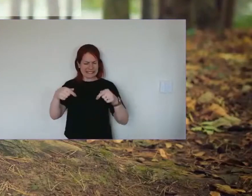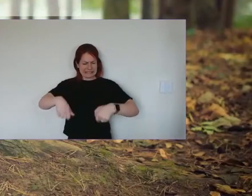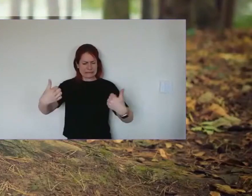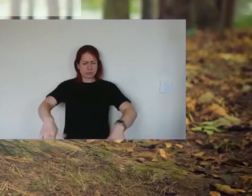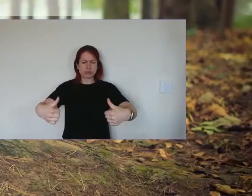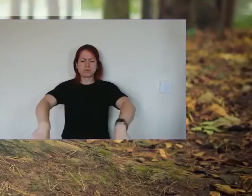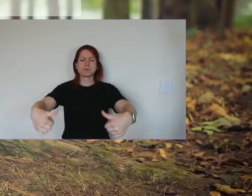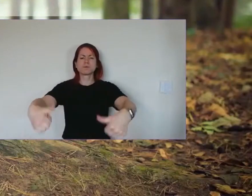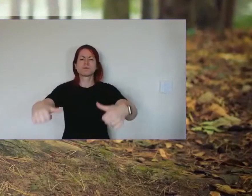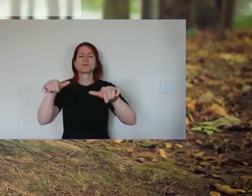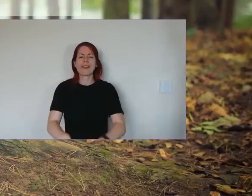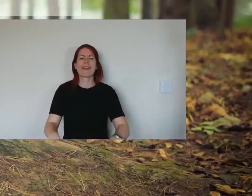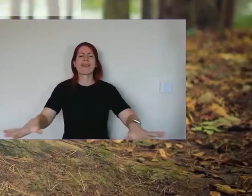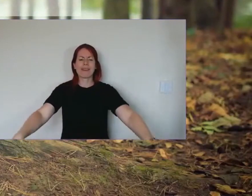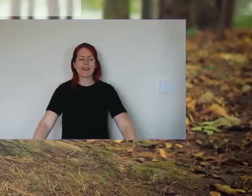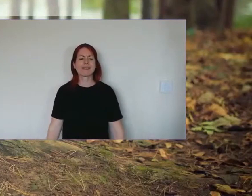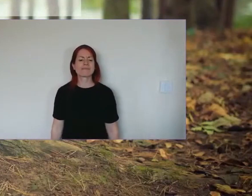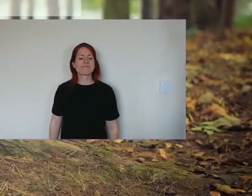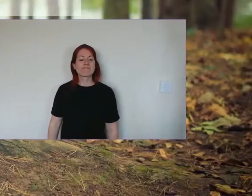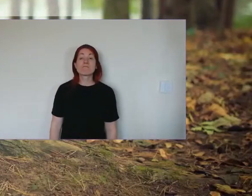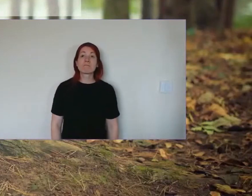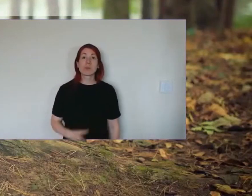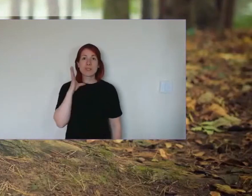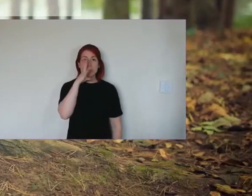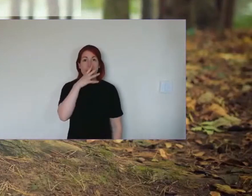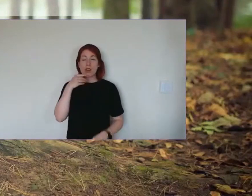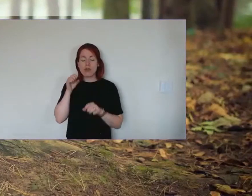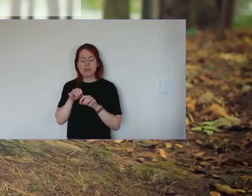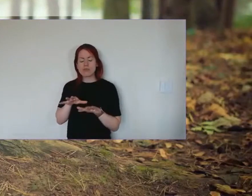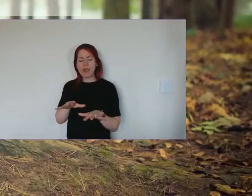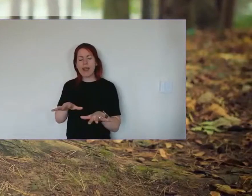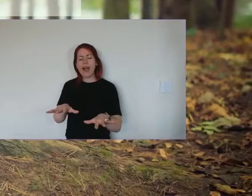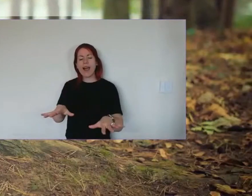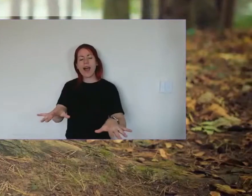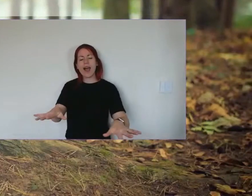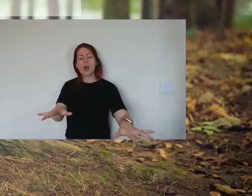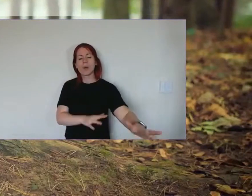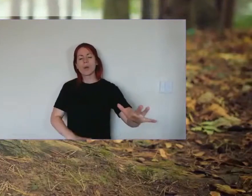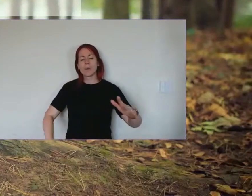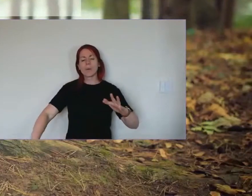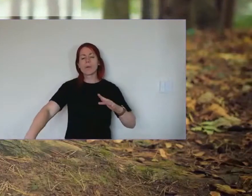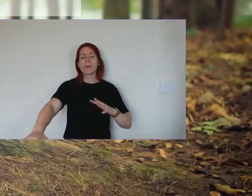want to see your kingdom here, Spirit, break